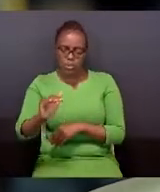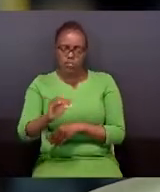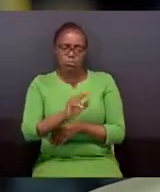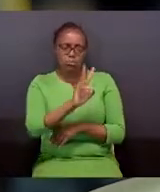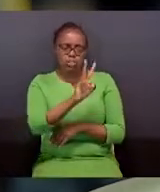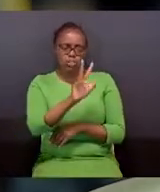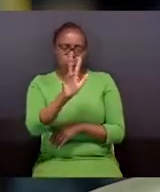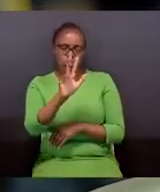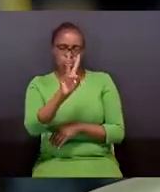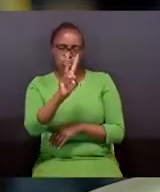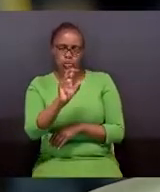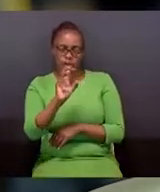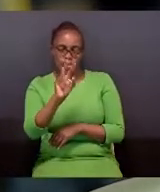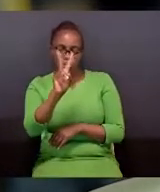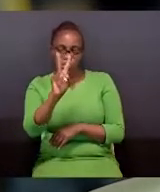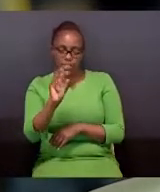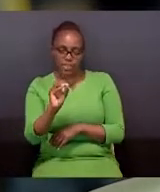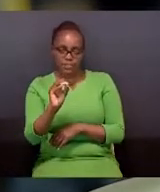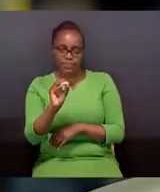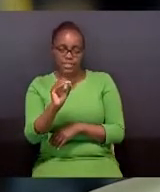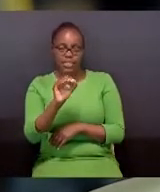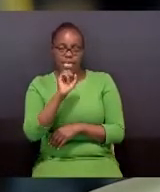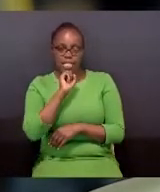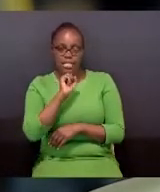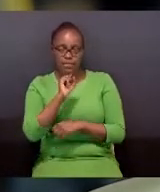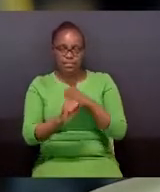20 years of age,